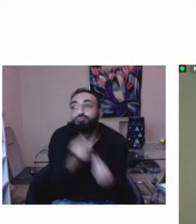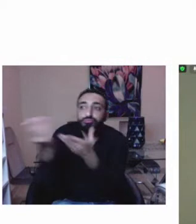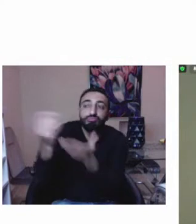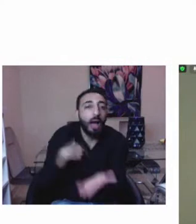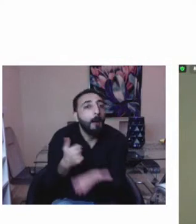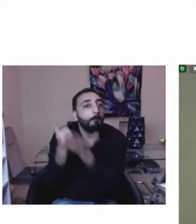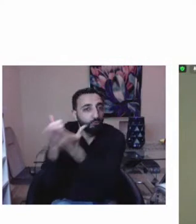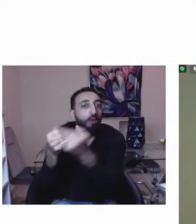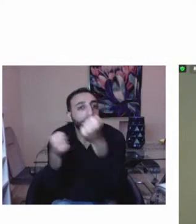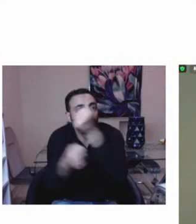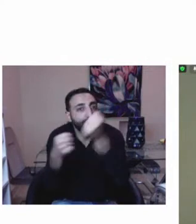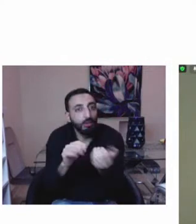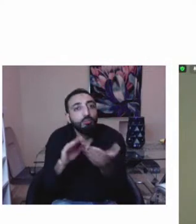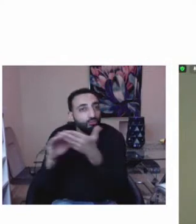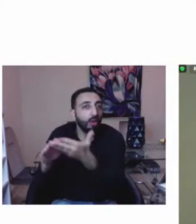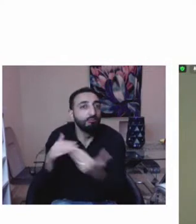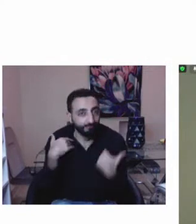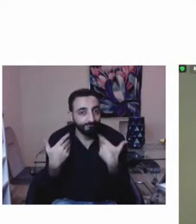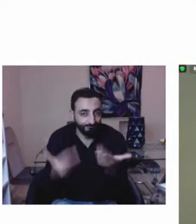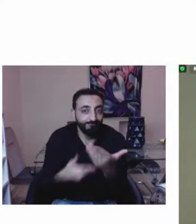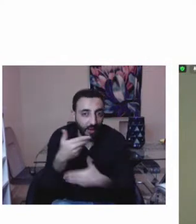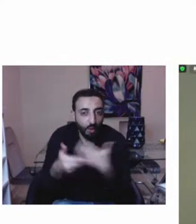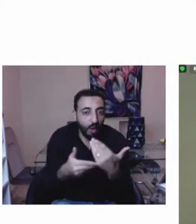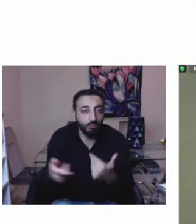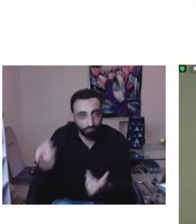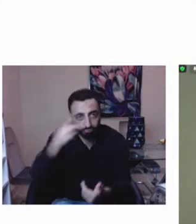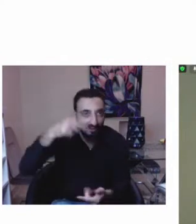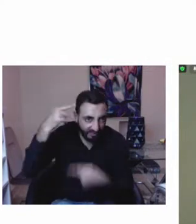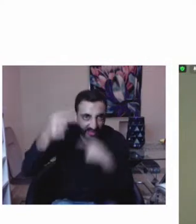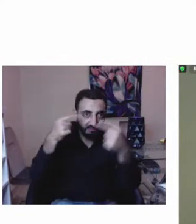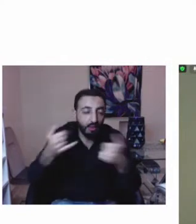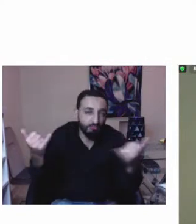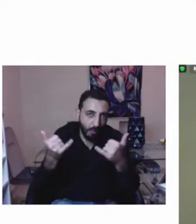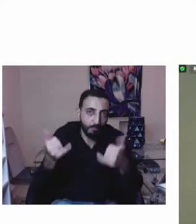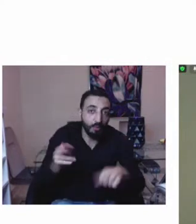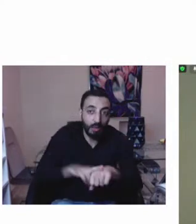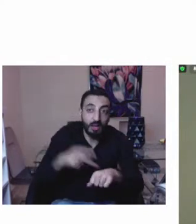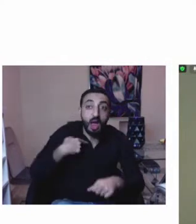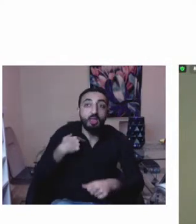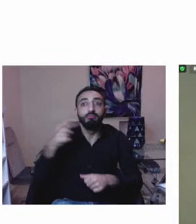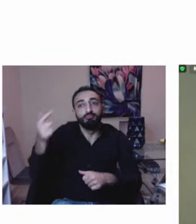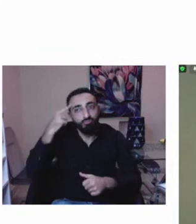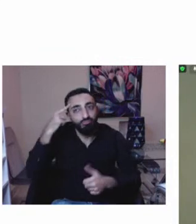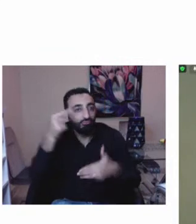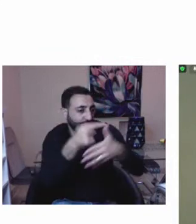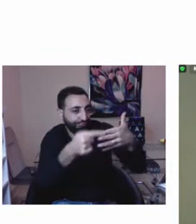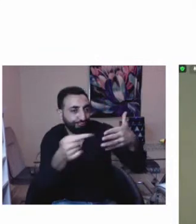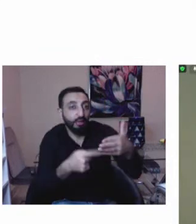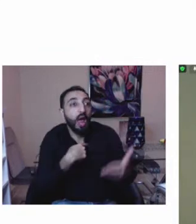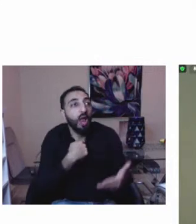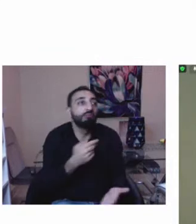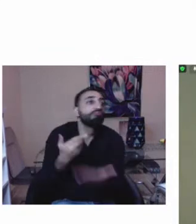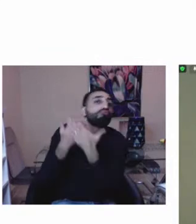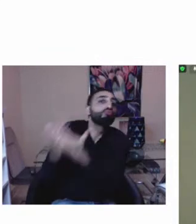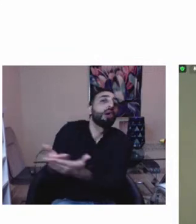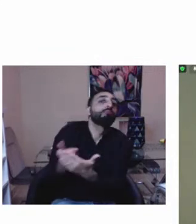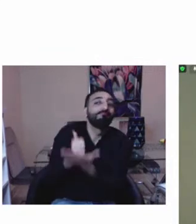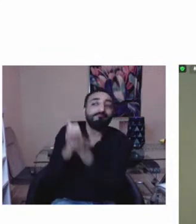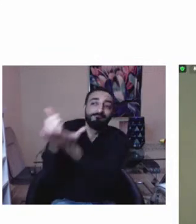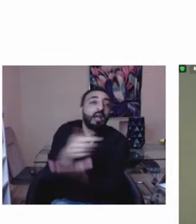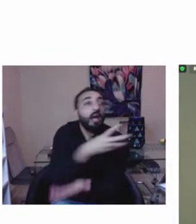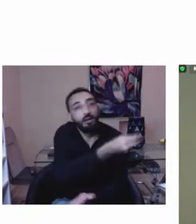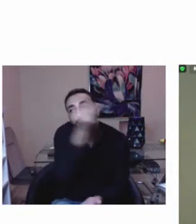bridge the gap between that exists between their requirements and what the youth-led organization can provide.